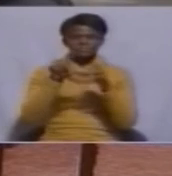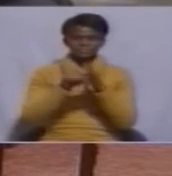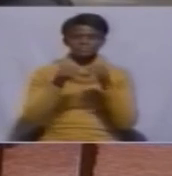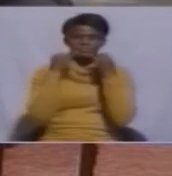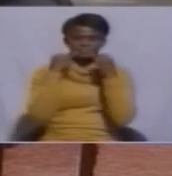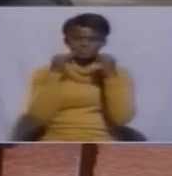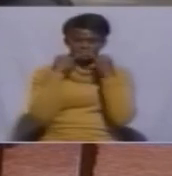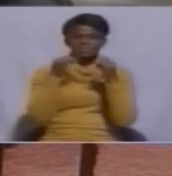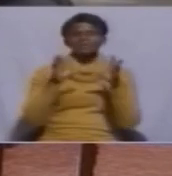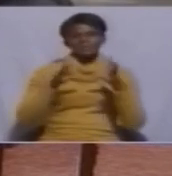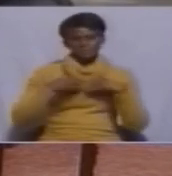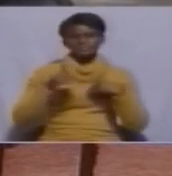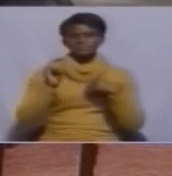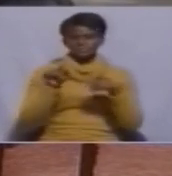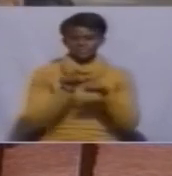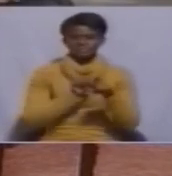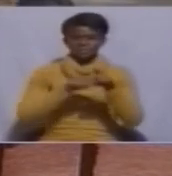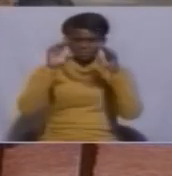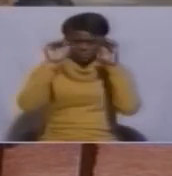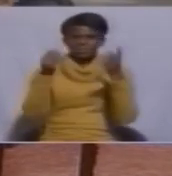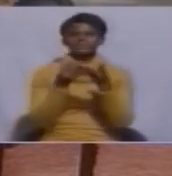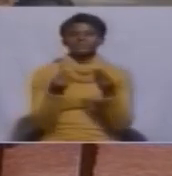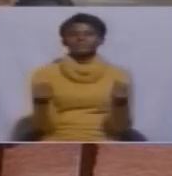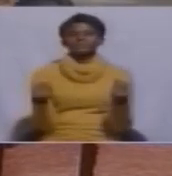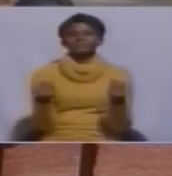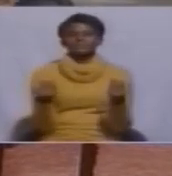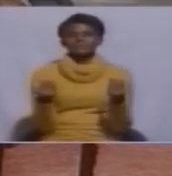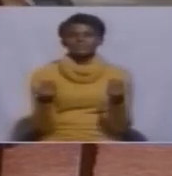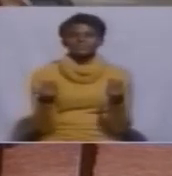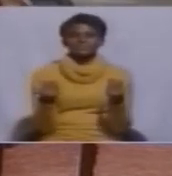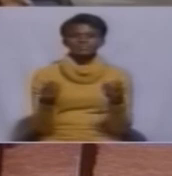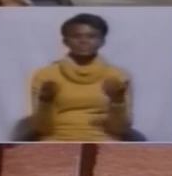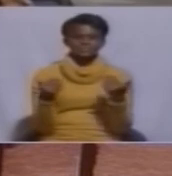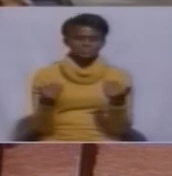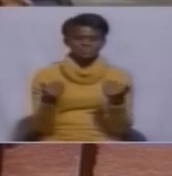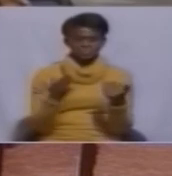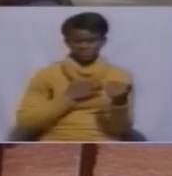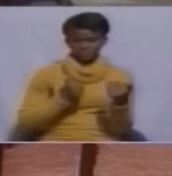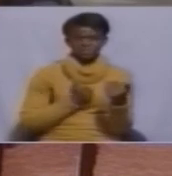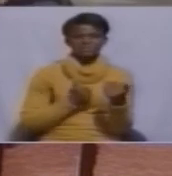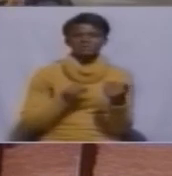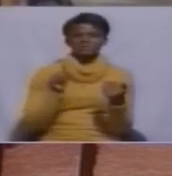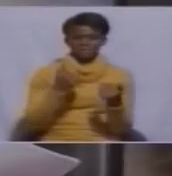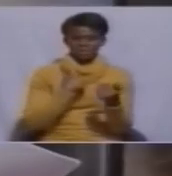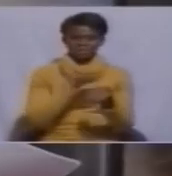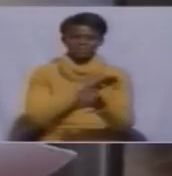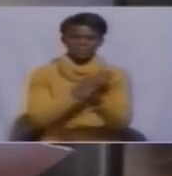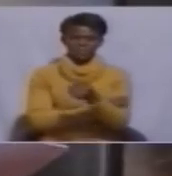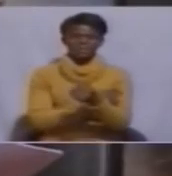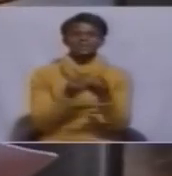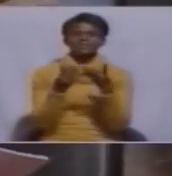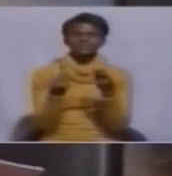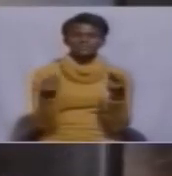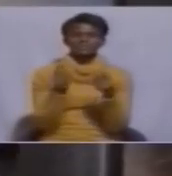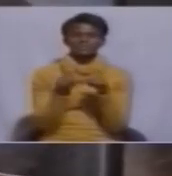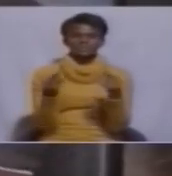inform him to say, we agree with your position, and then the president will dissolve the National Assembly. So, to me, he has power to dissolve, but now, of course... the